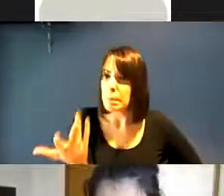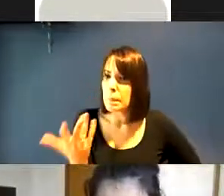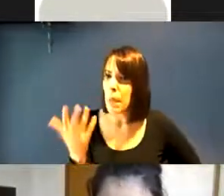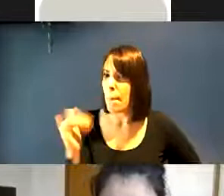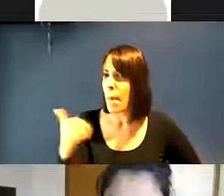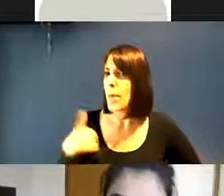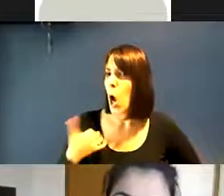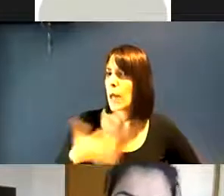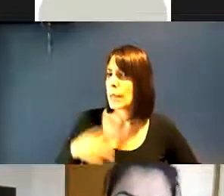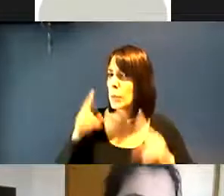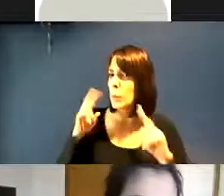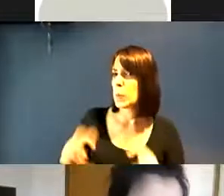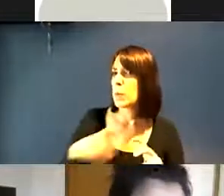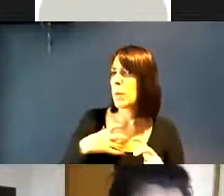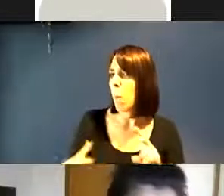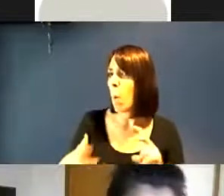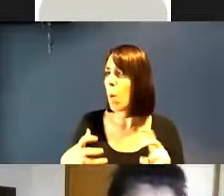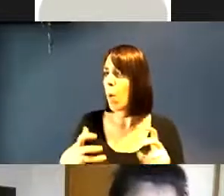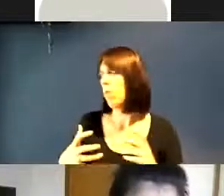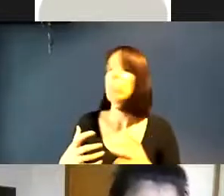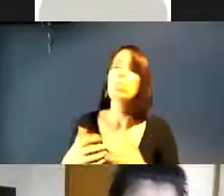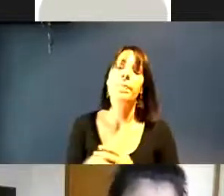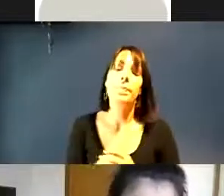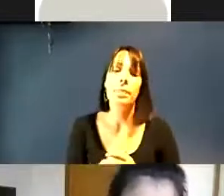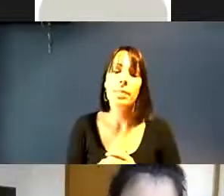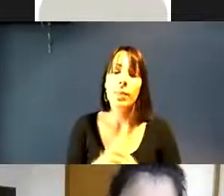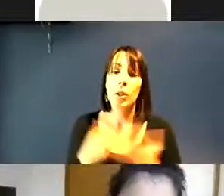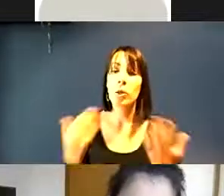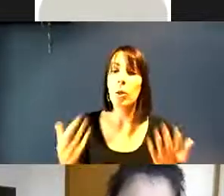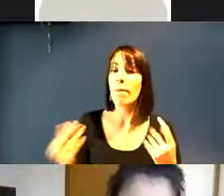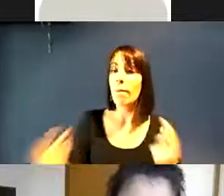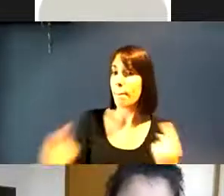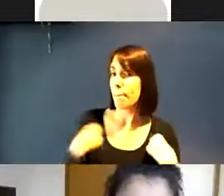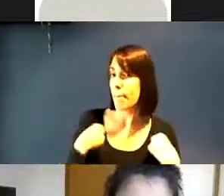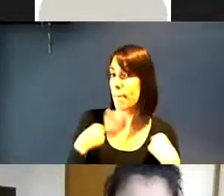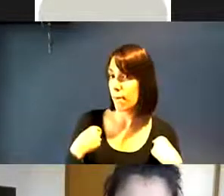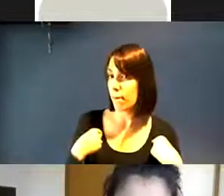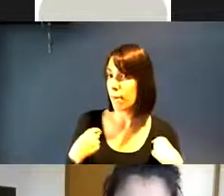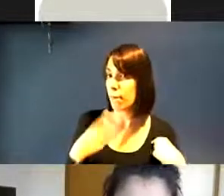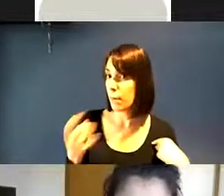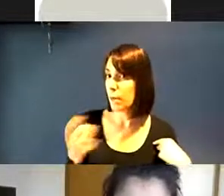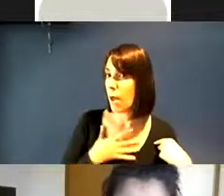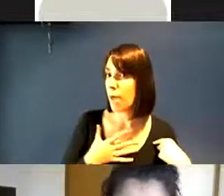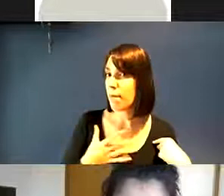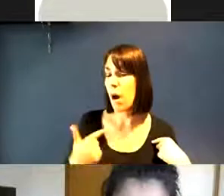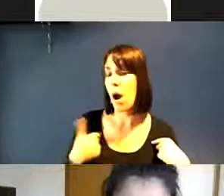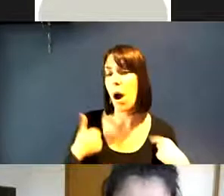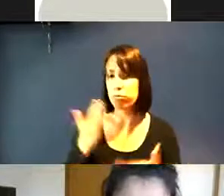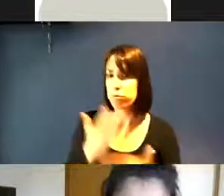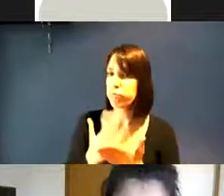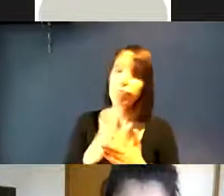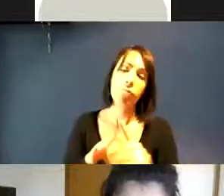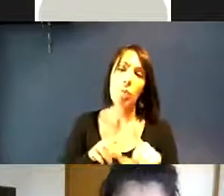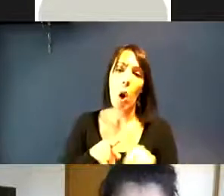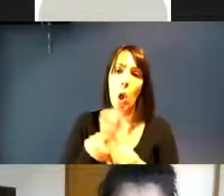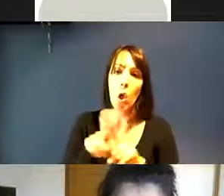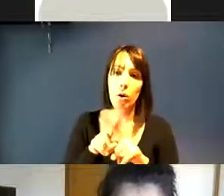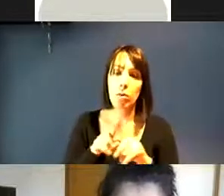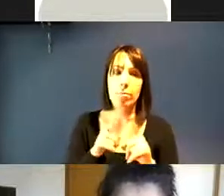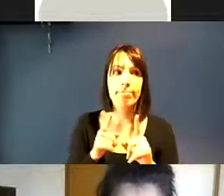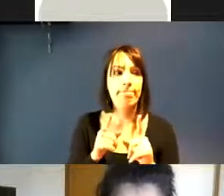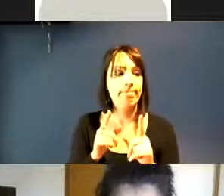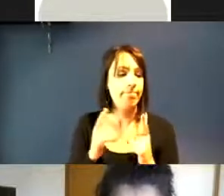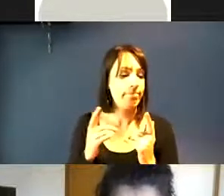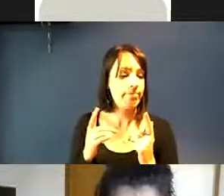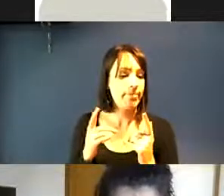these ideas. So for me, I think the thing that I've really learned is that even though I